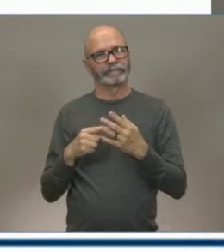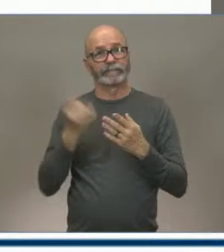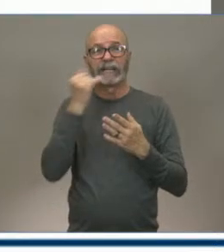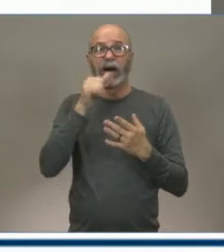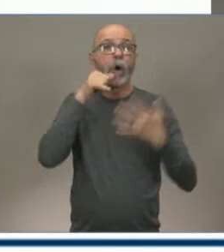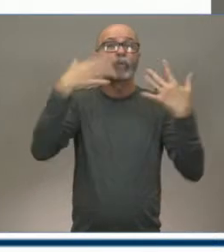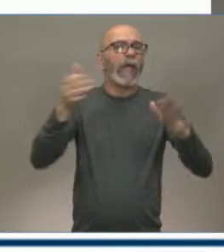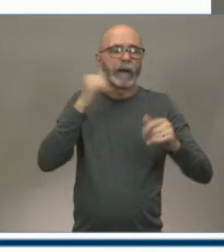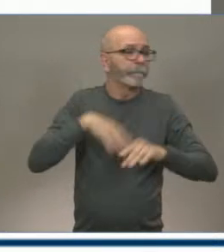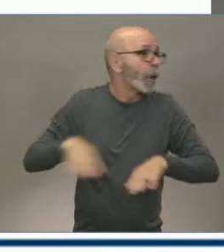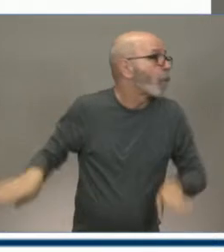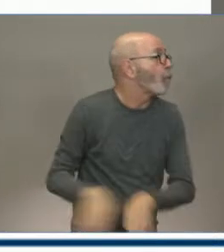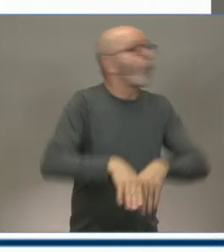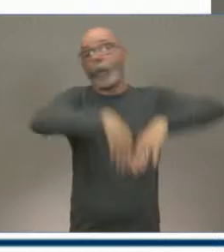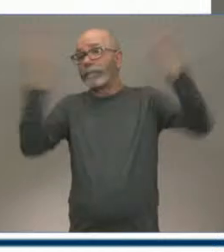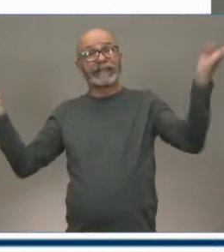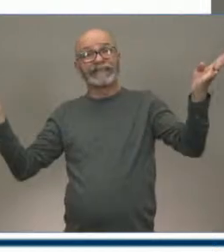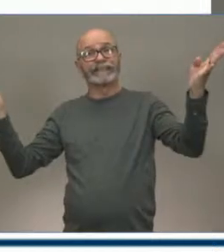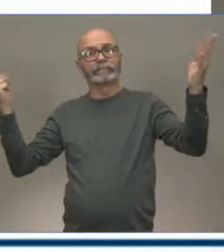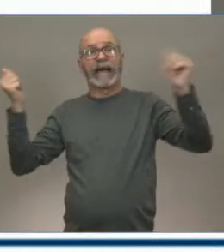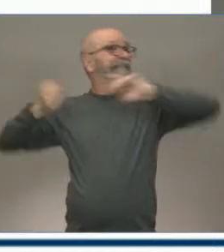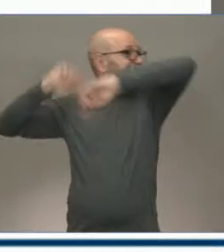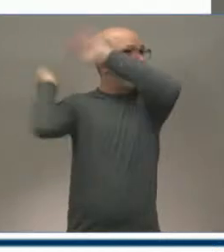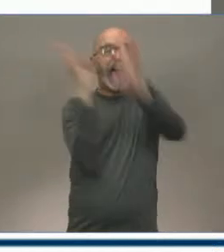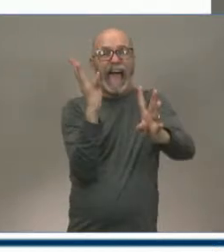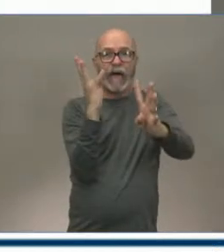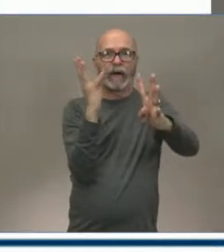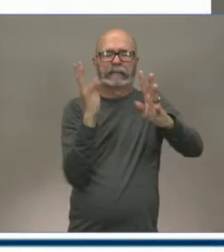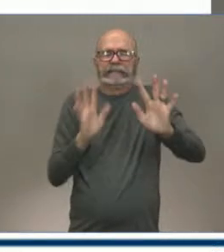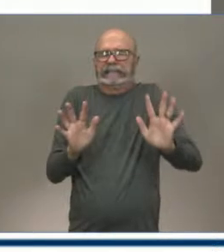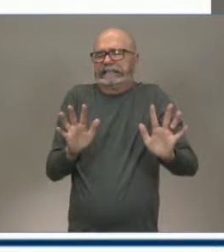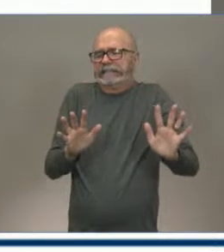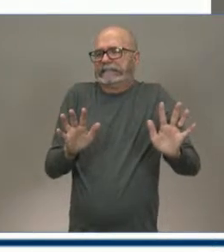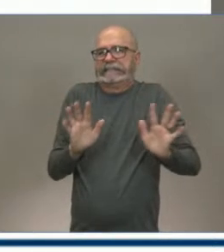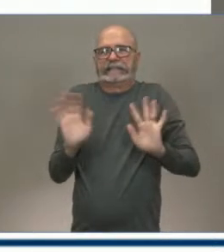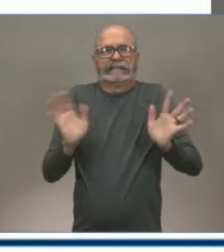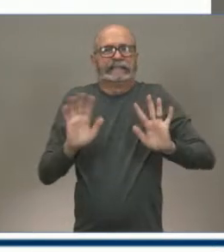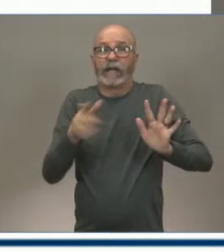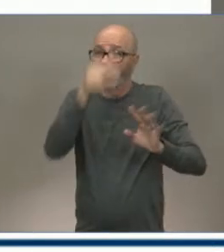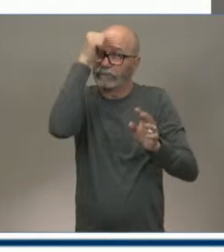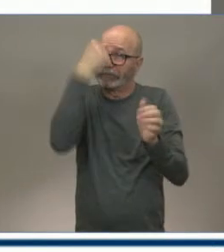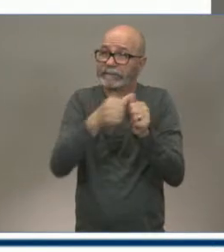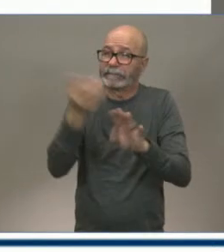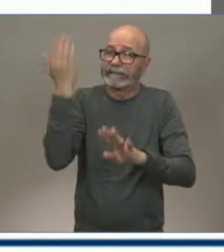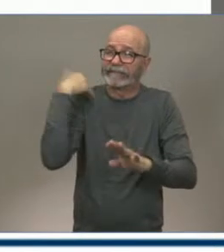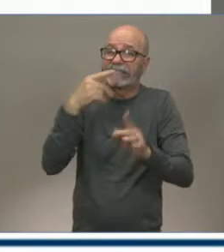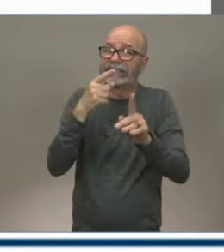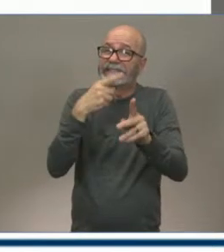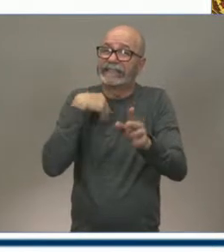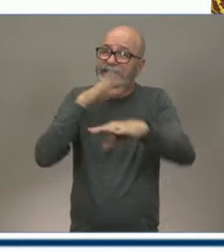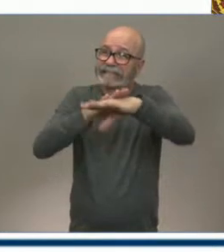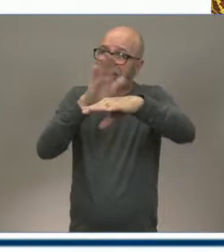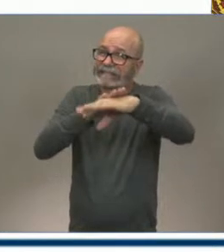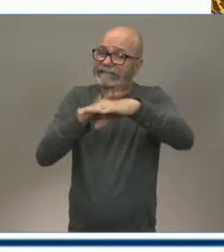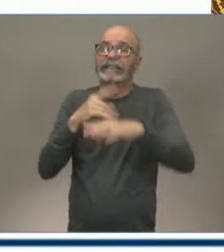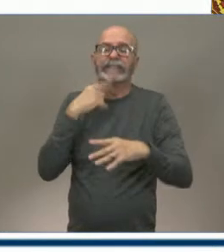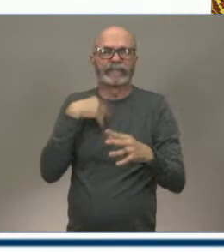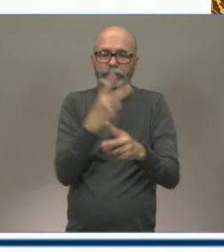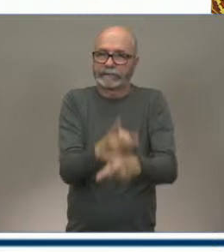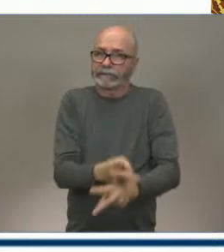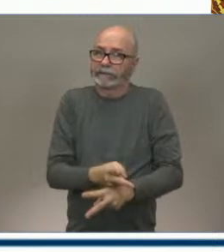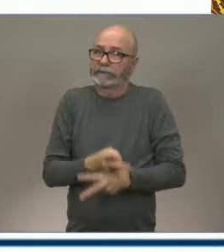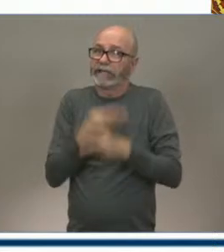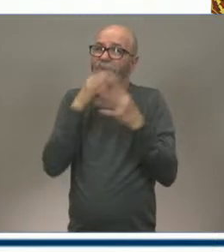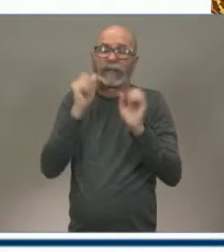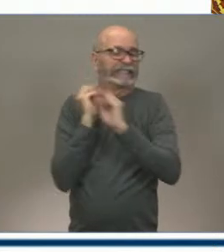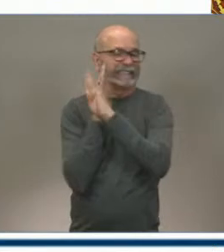it comes back to how we need to be very careful and strict about our social interactions. Next, we'll go to Danielle